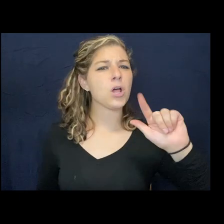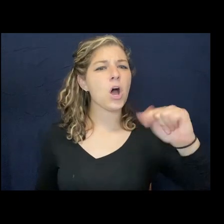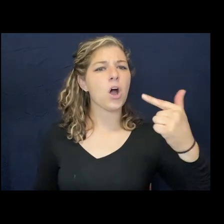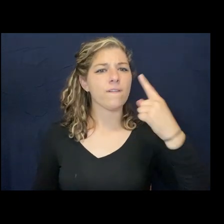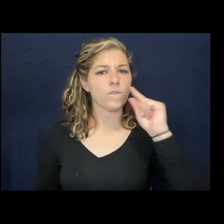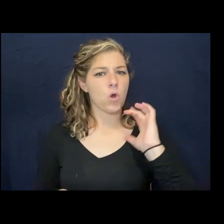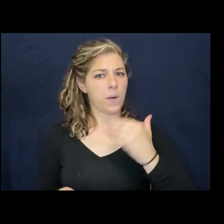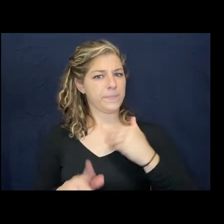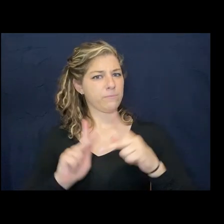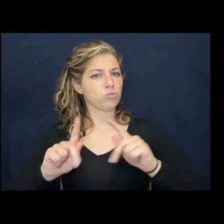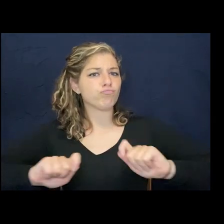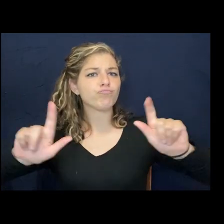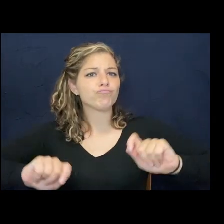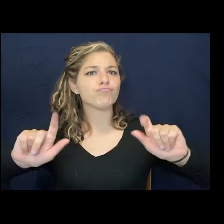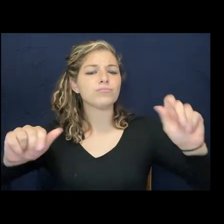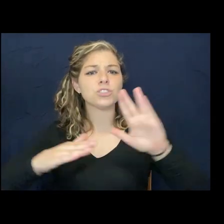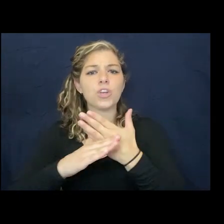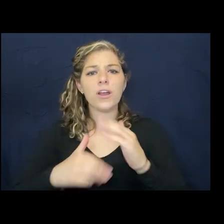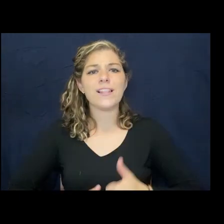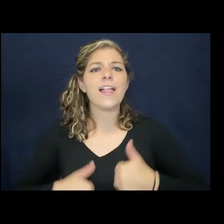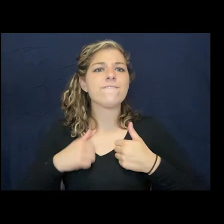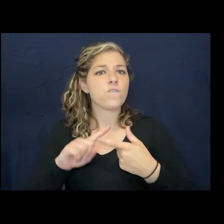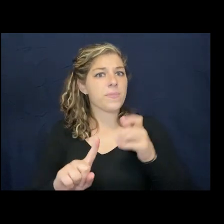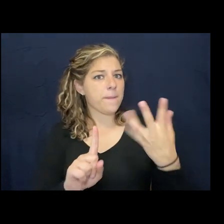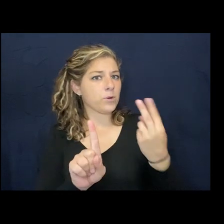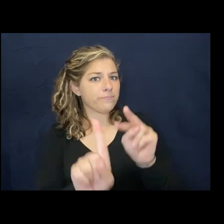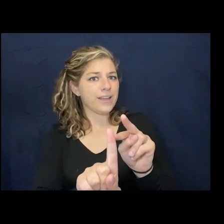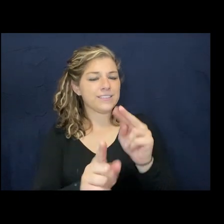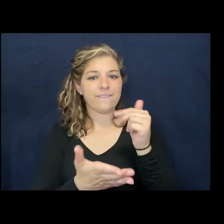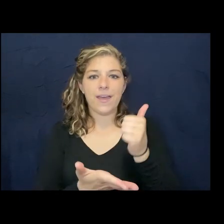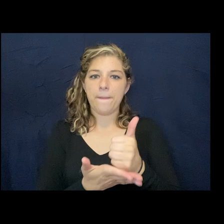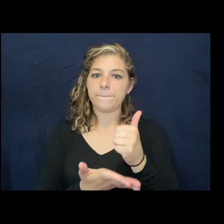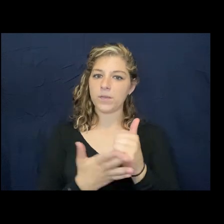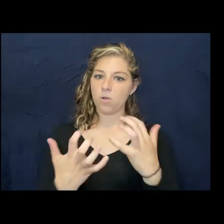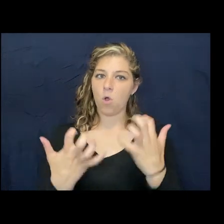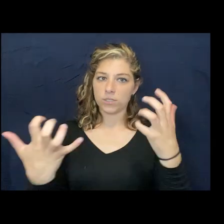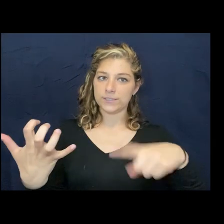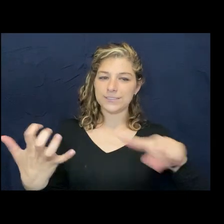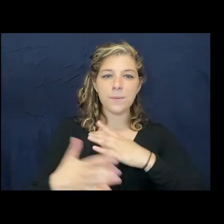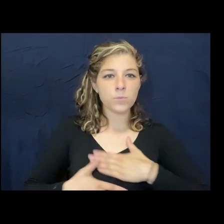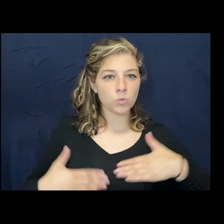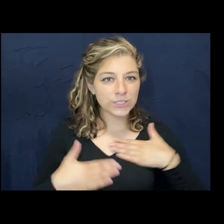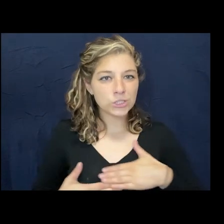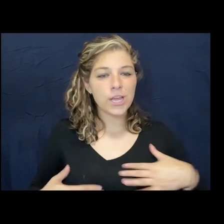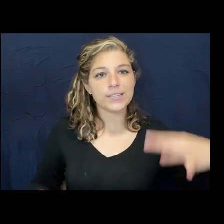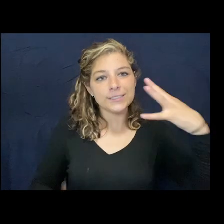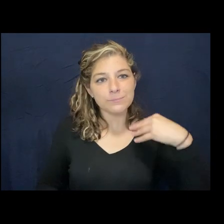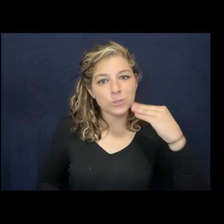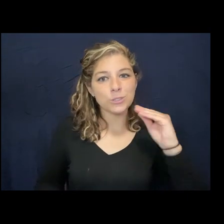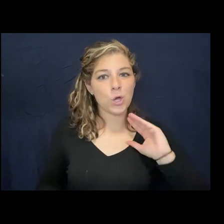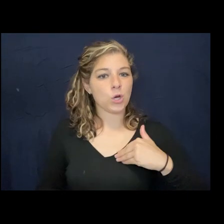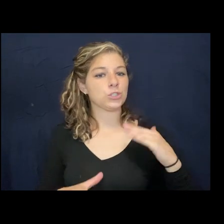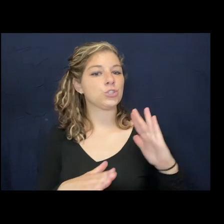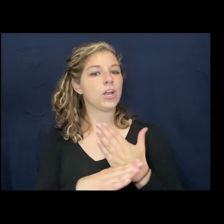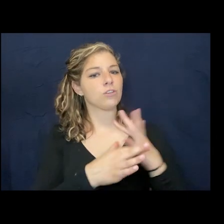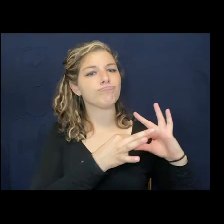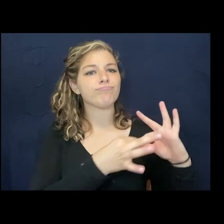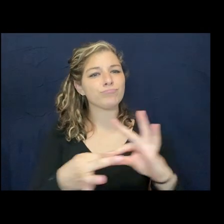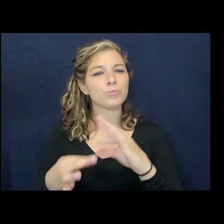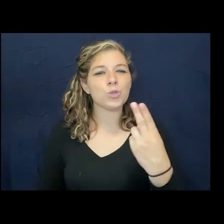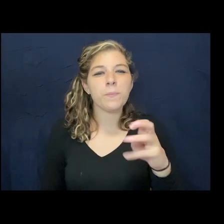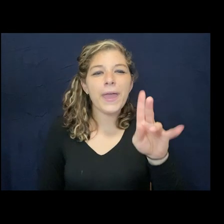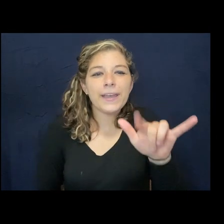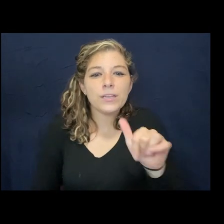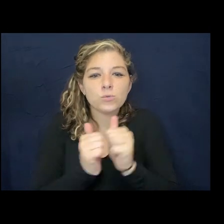our ambassadors to share life from their unique perspective, helping audiences appreciate and experience our shared